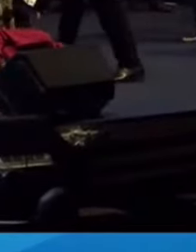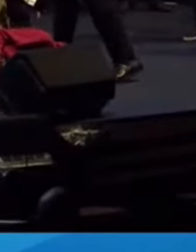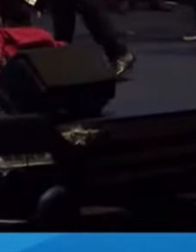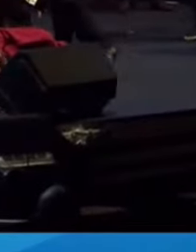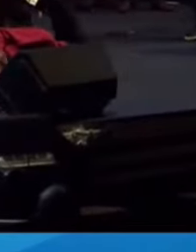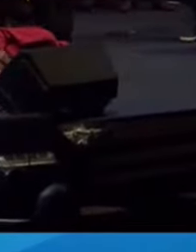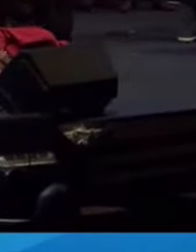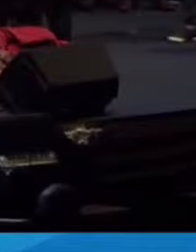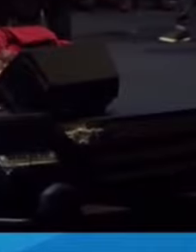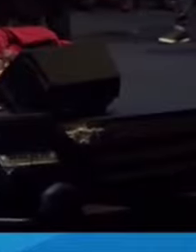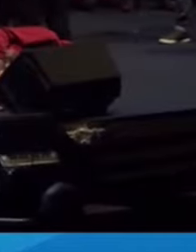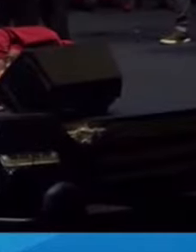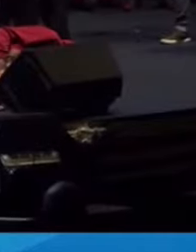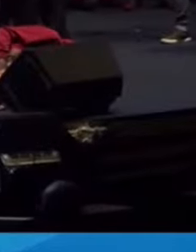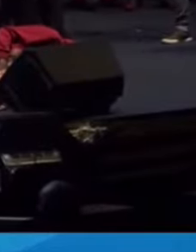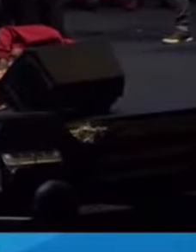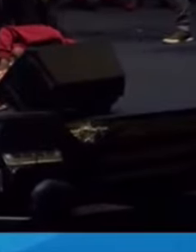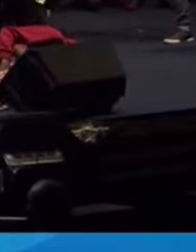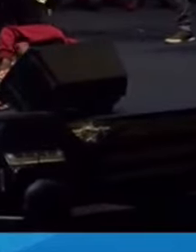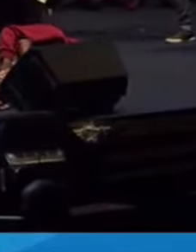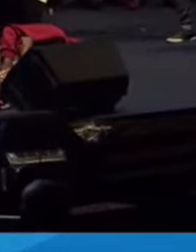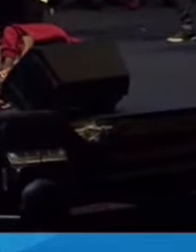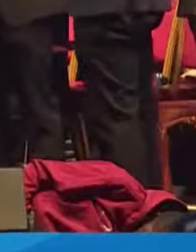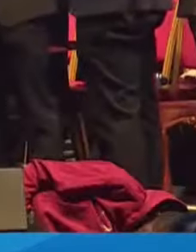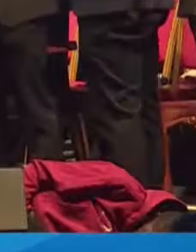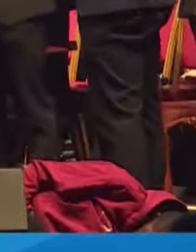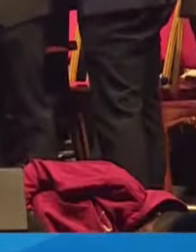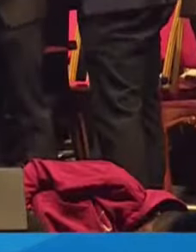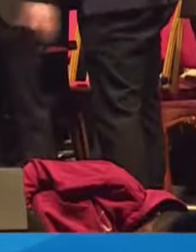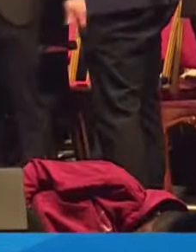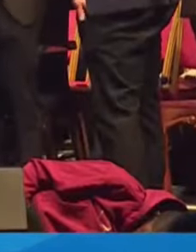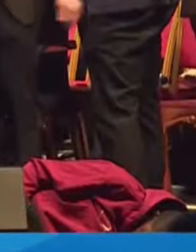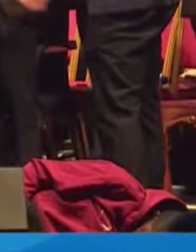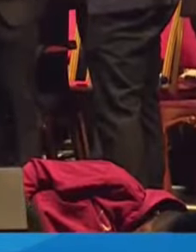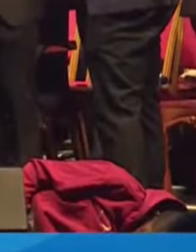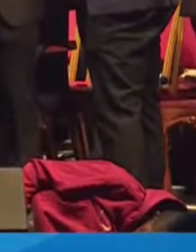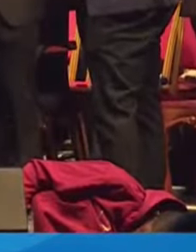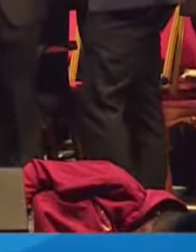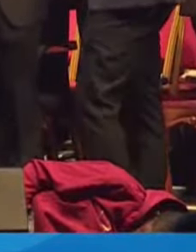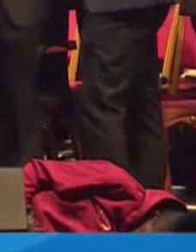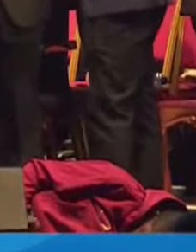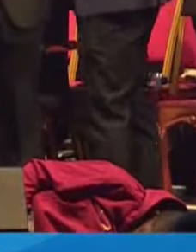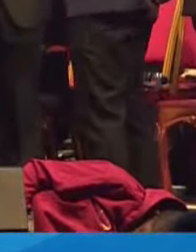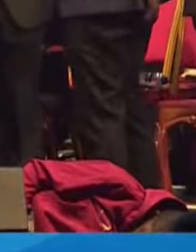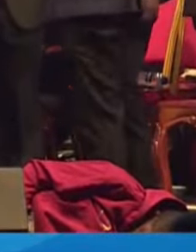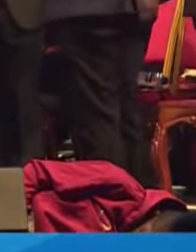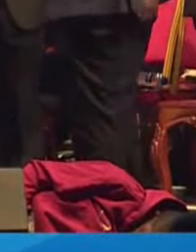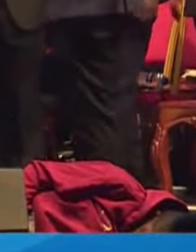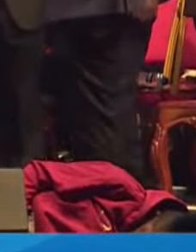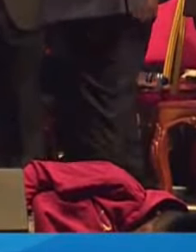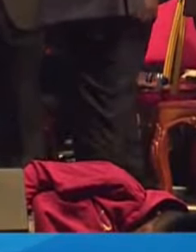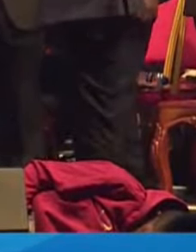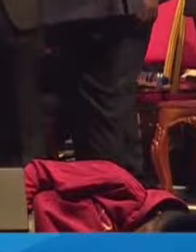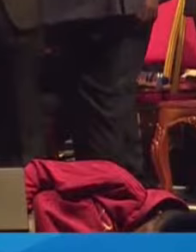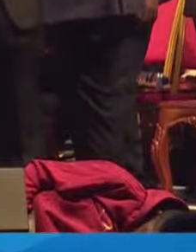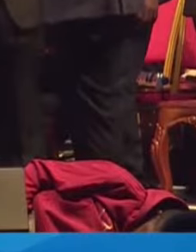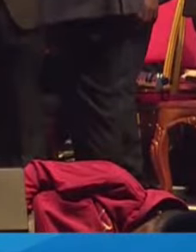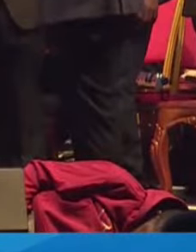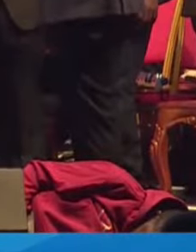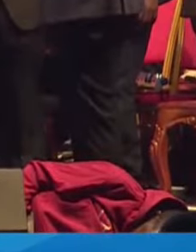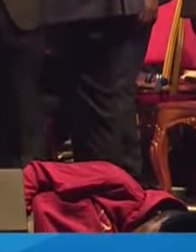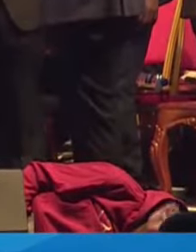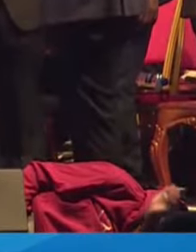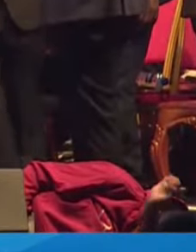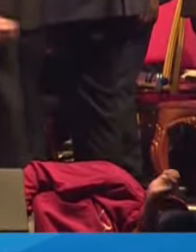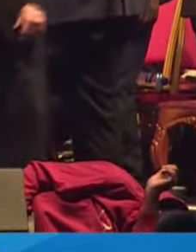words oh wait wait wait this is your son and he was a AR istic he could